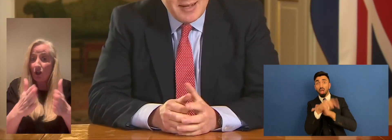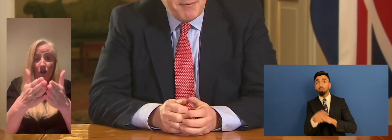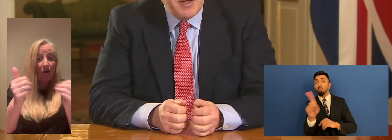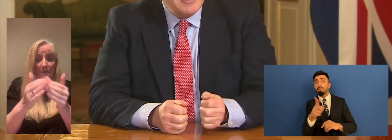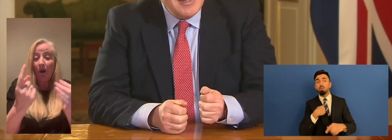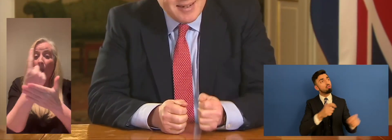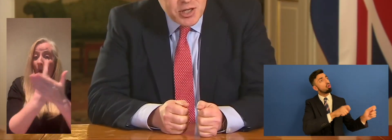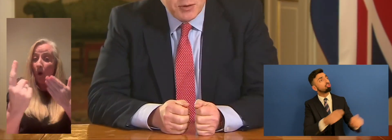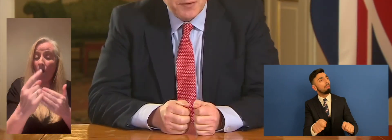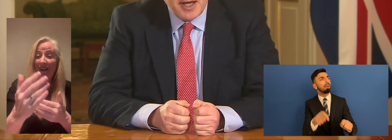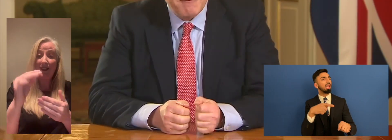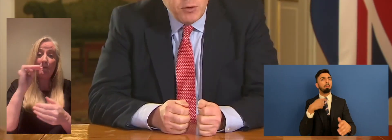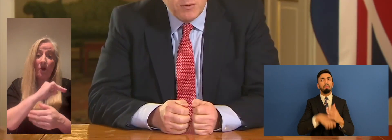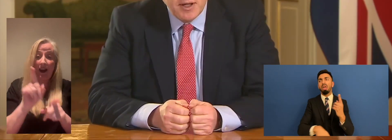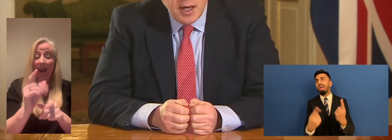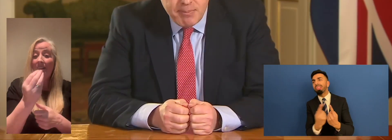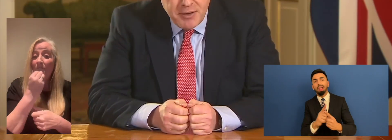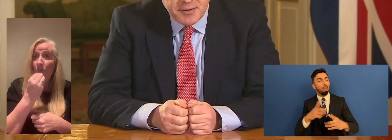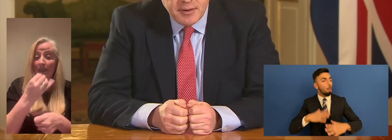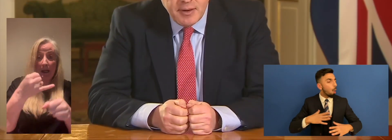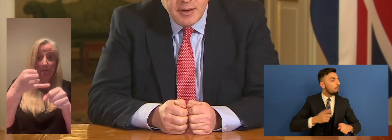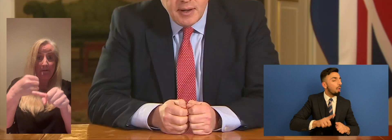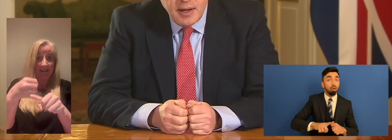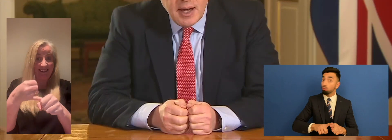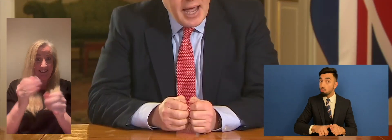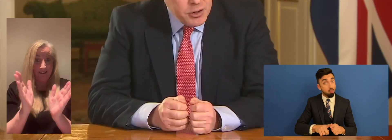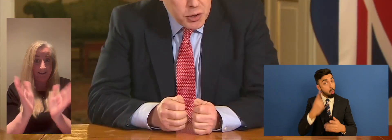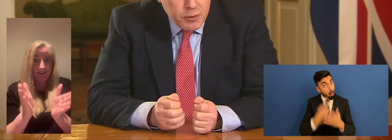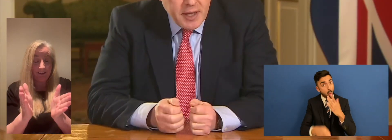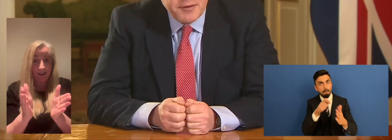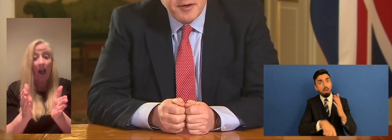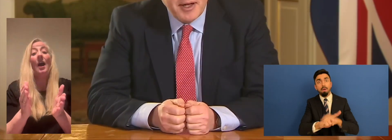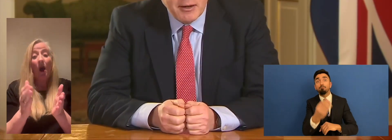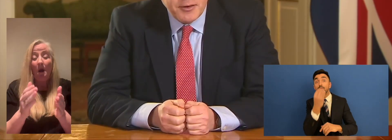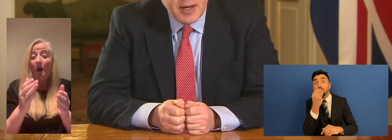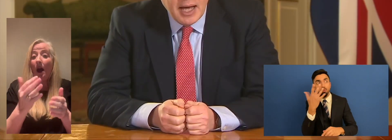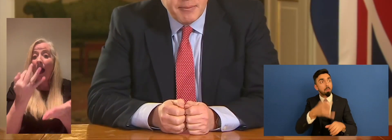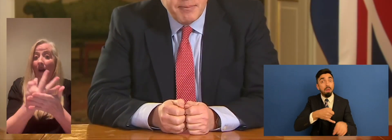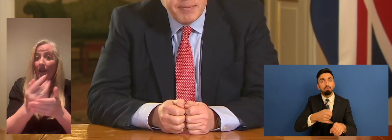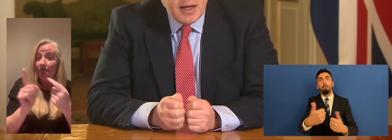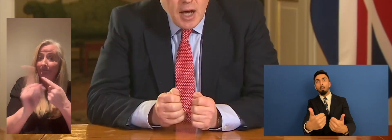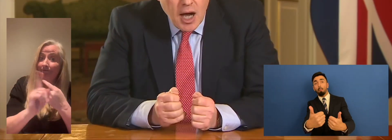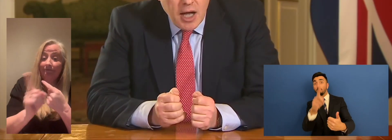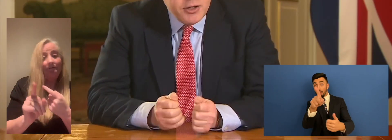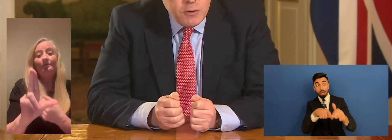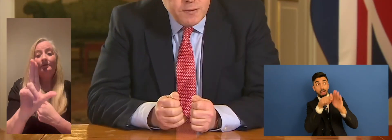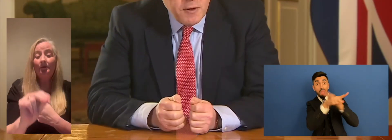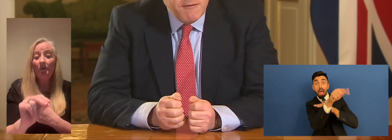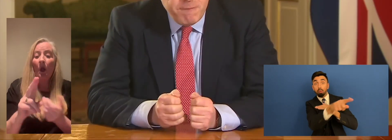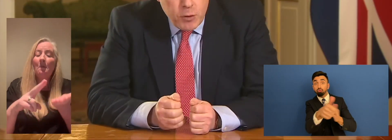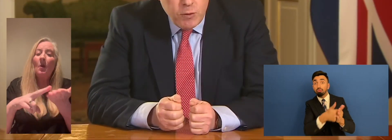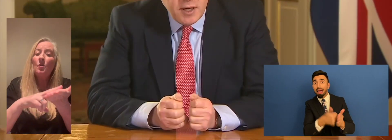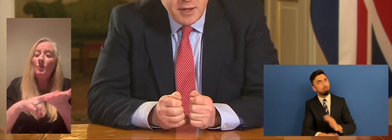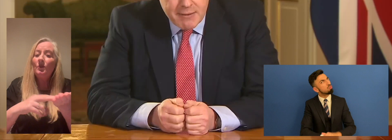shopping except for essentials like food and medicine. And you should do this as little as you can. And